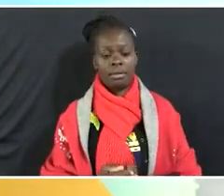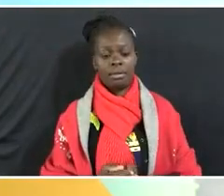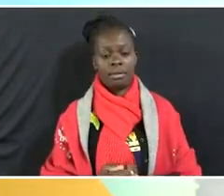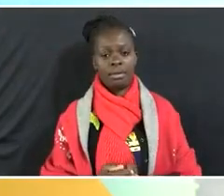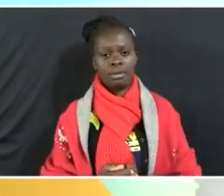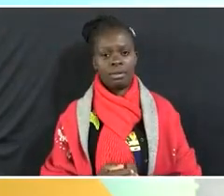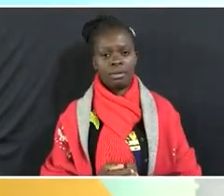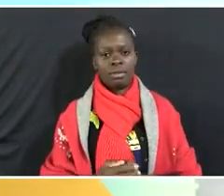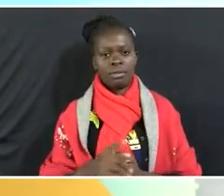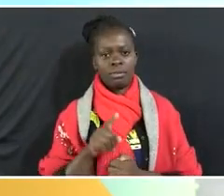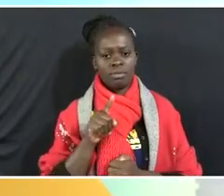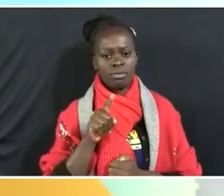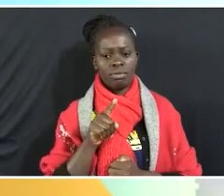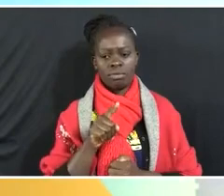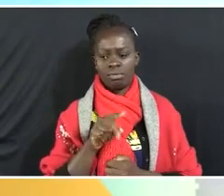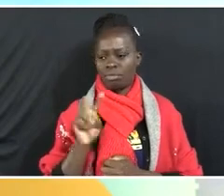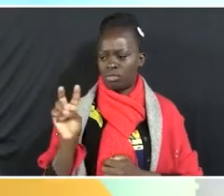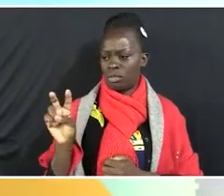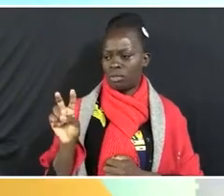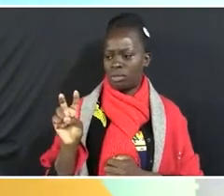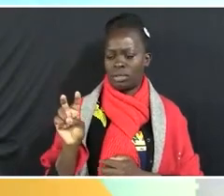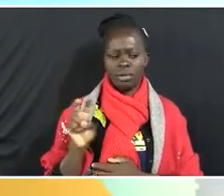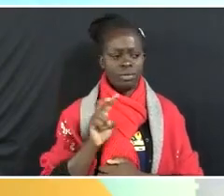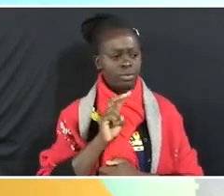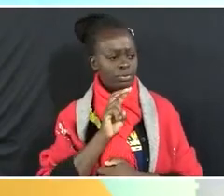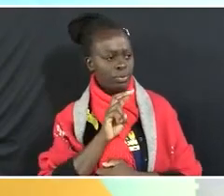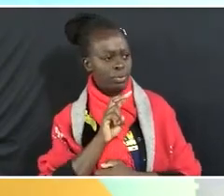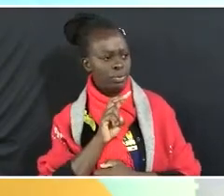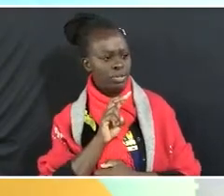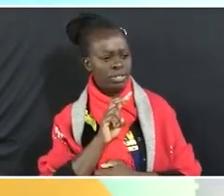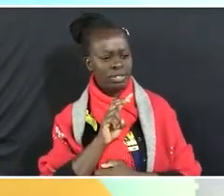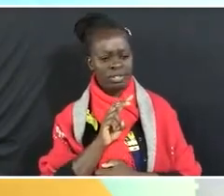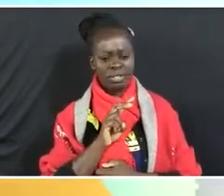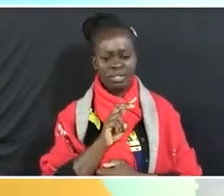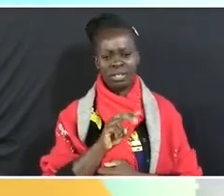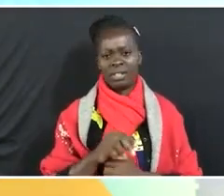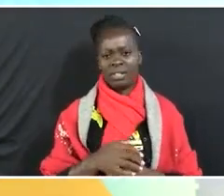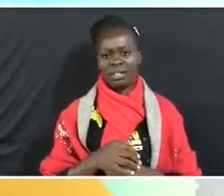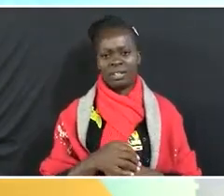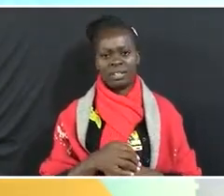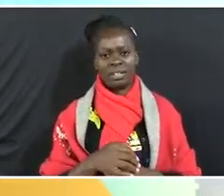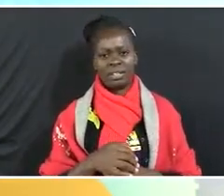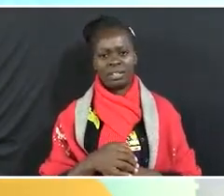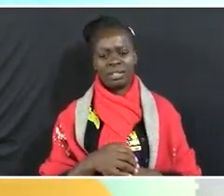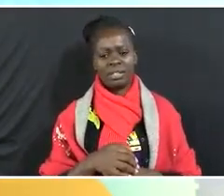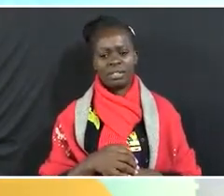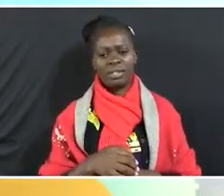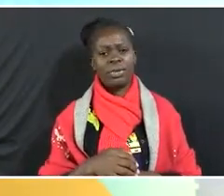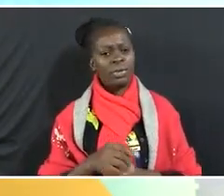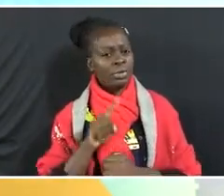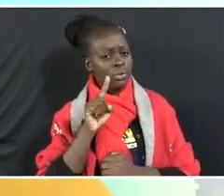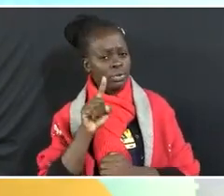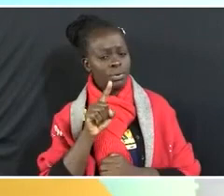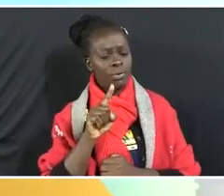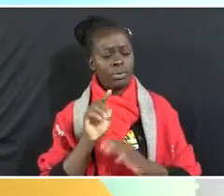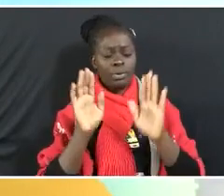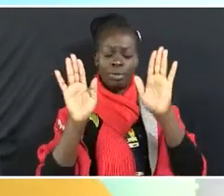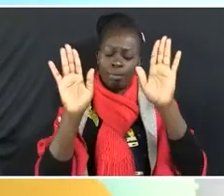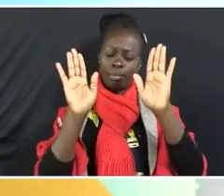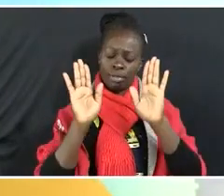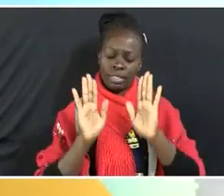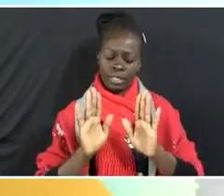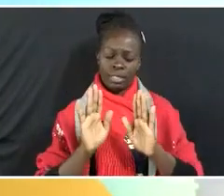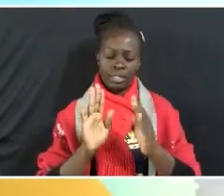We cannot look at each other and handle each other roughly. We are supposed to handle each other with